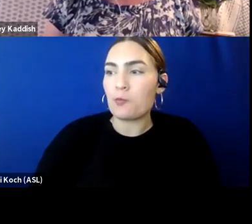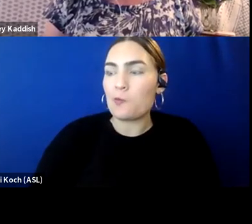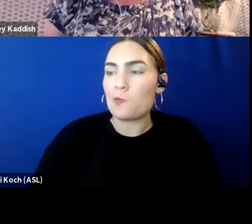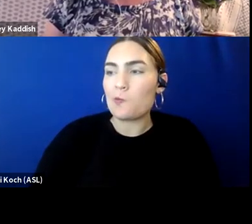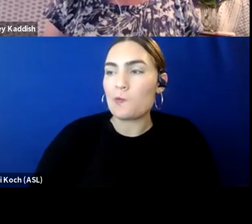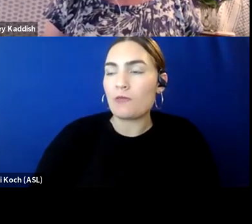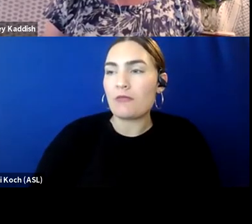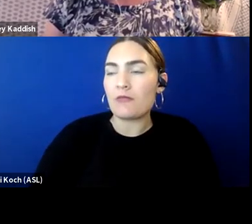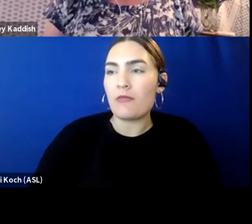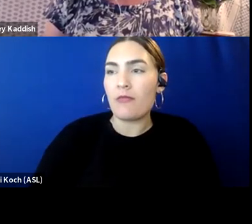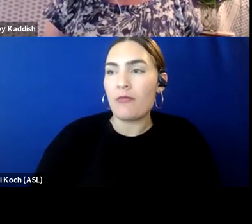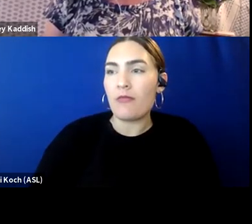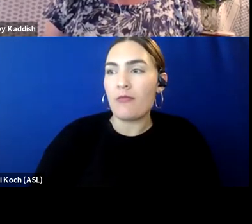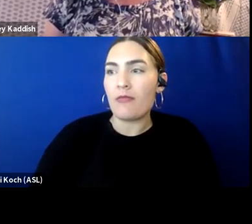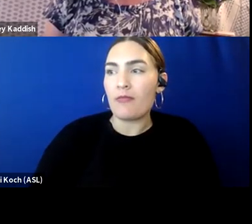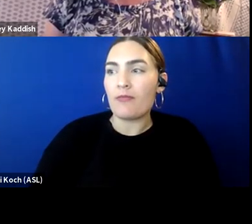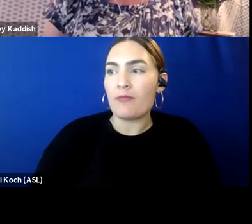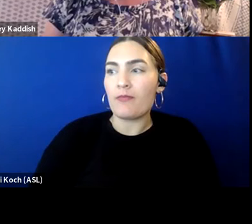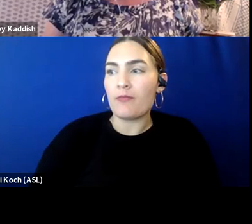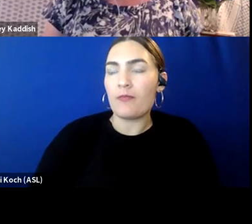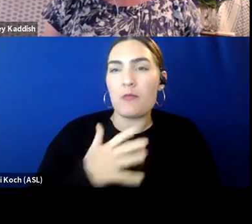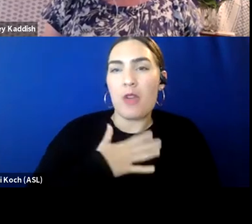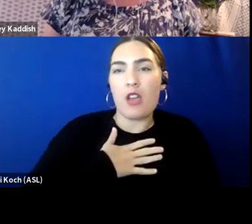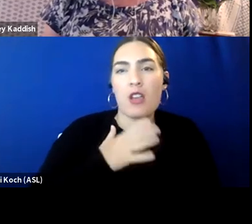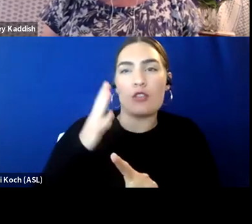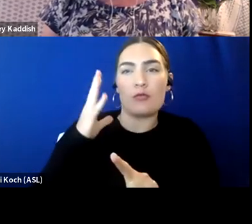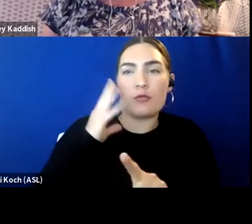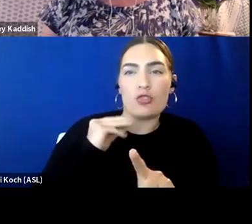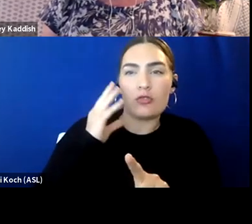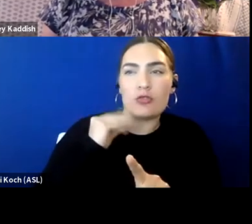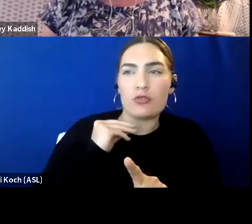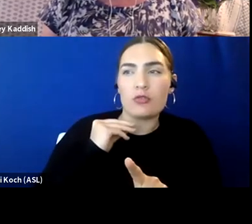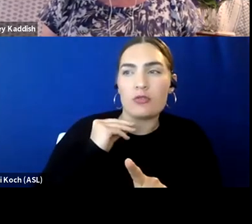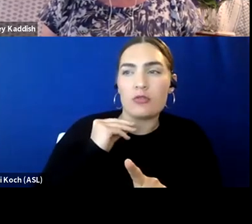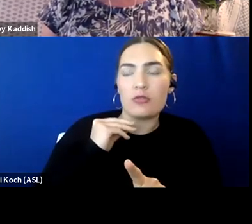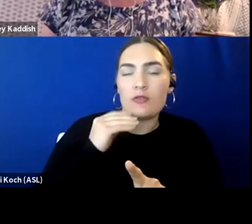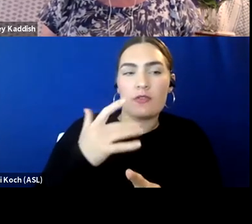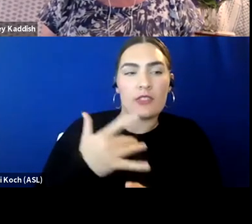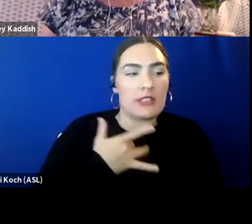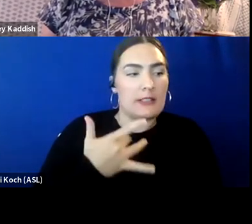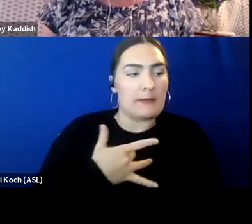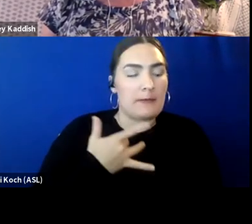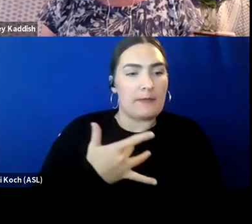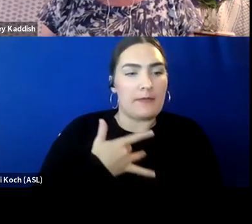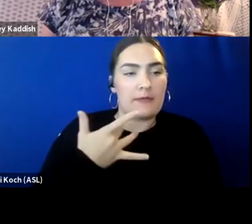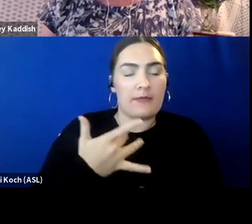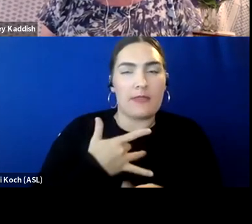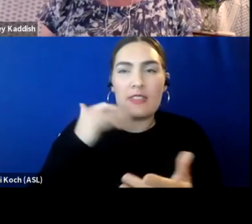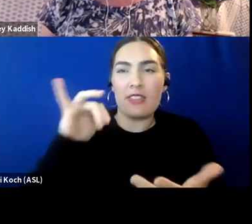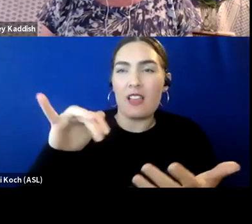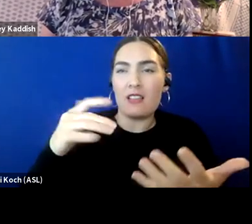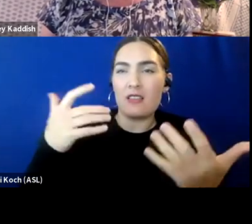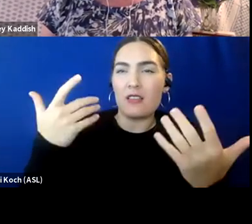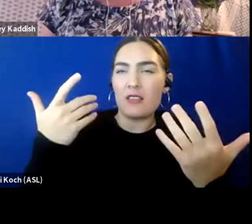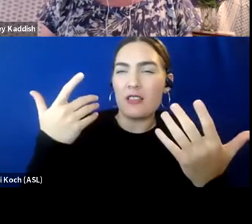I hear it in terms of rumination and the sounds were